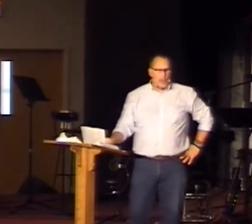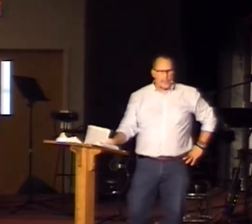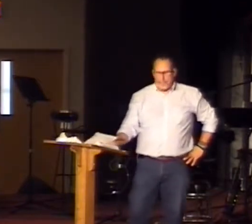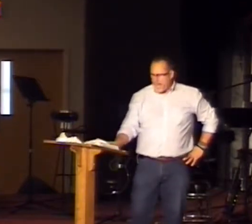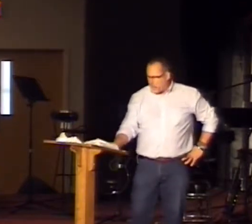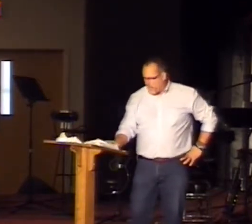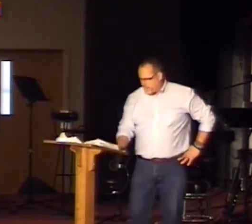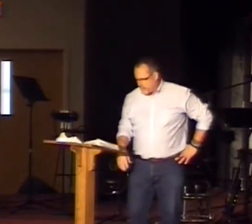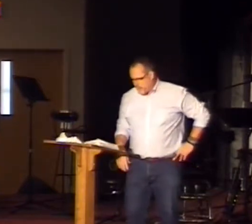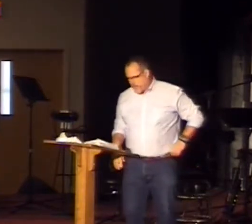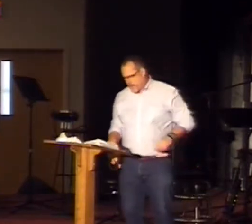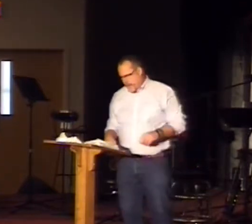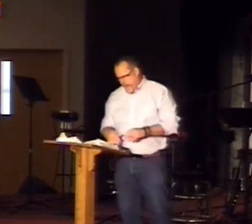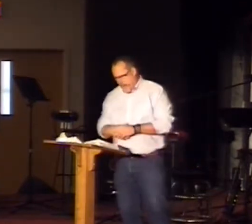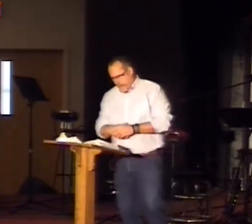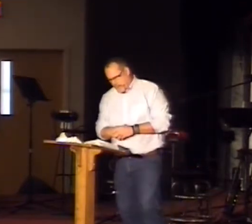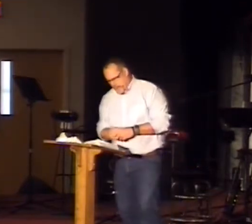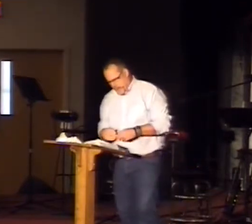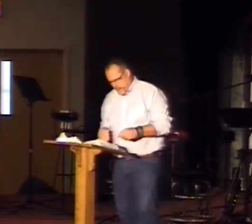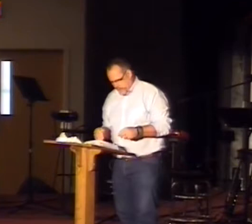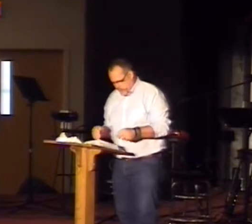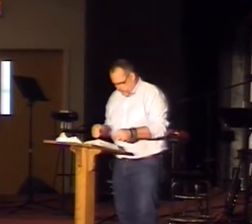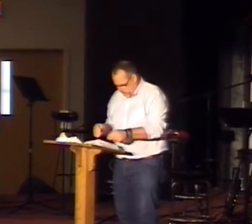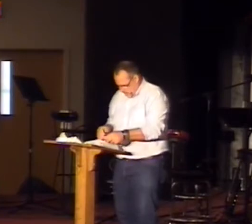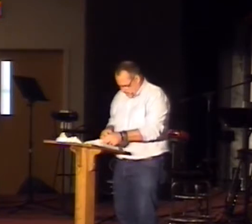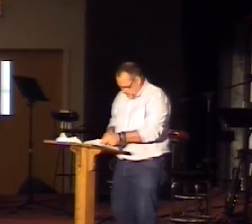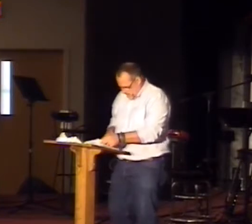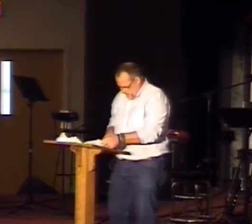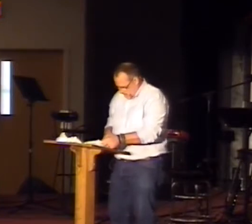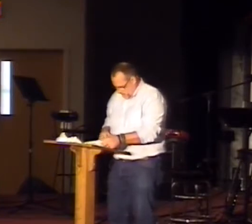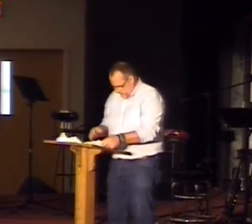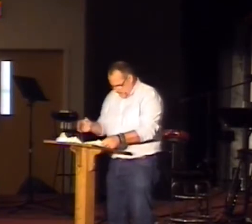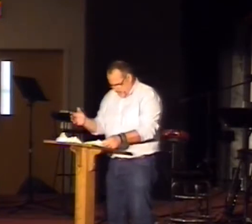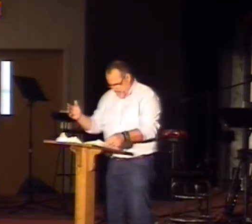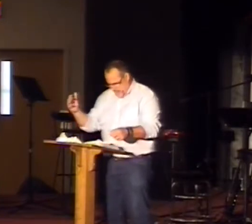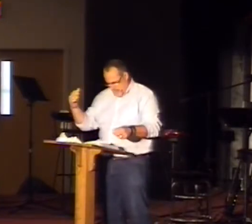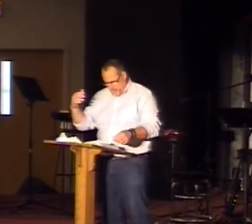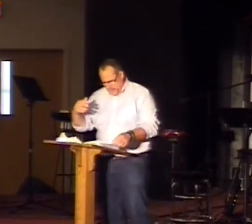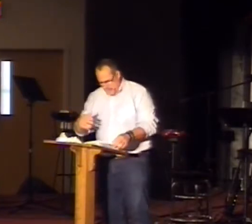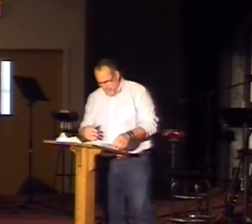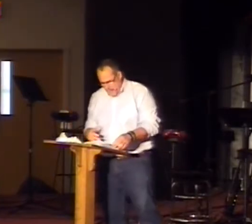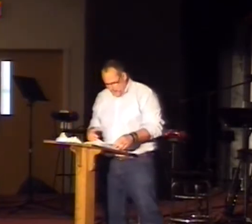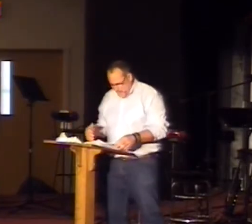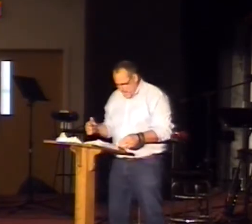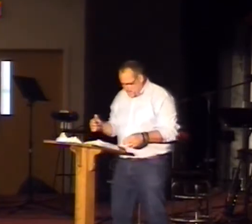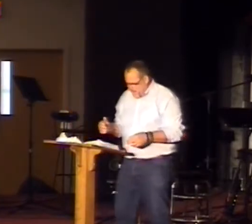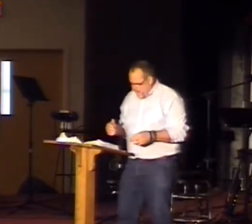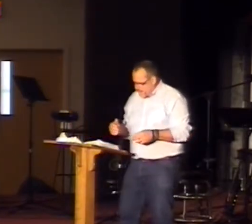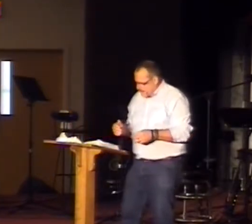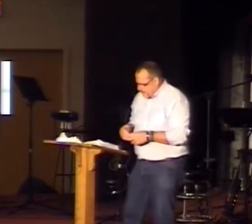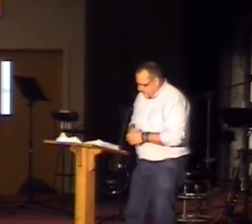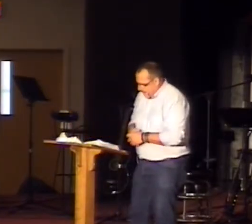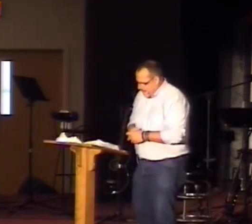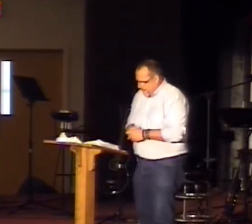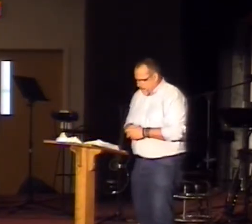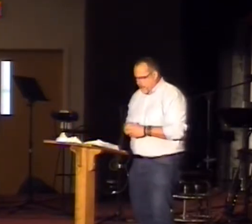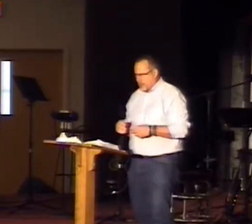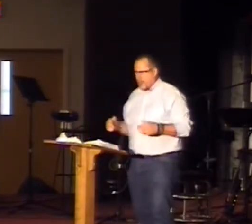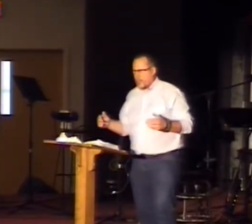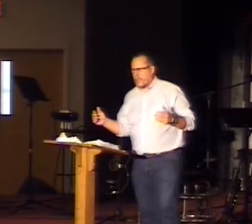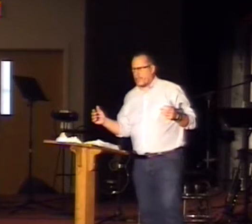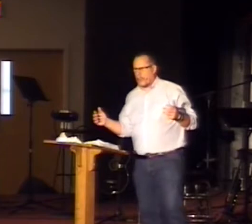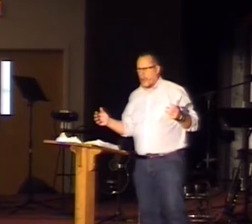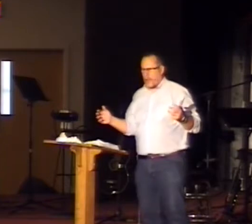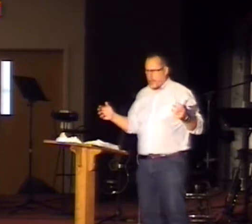So what are some takeaways that we can have here this morning? Well, let me just say this. They say that there are five elements